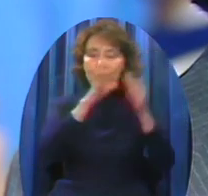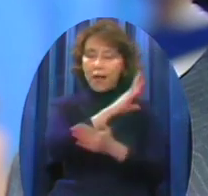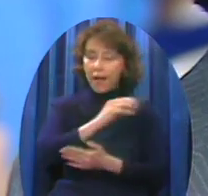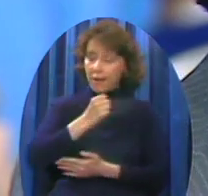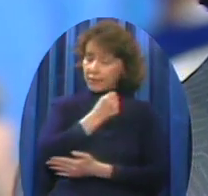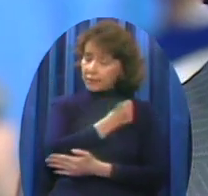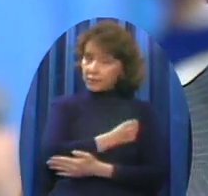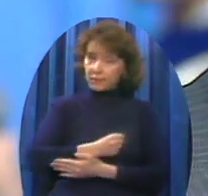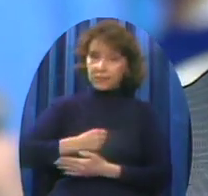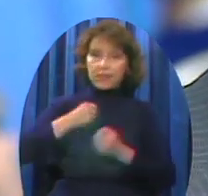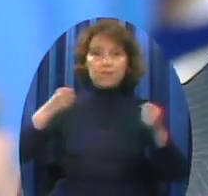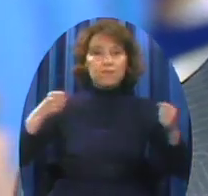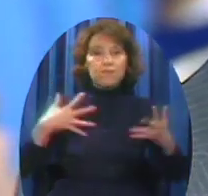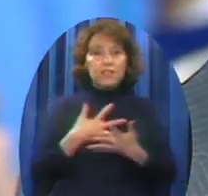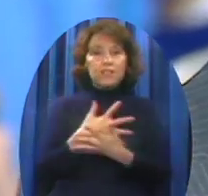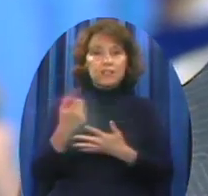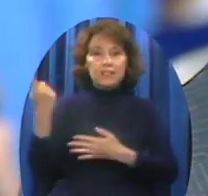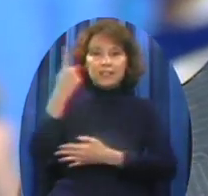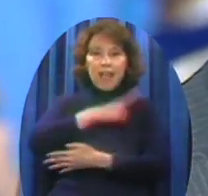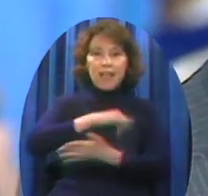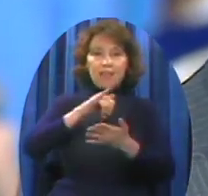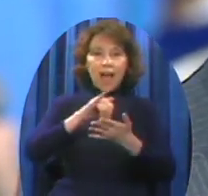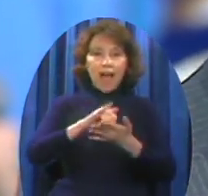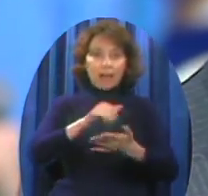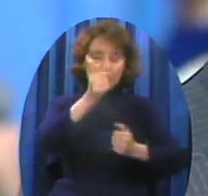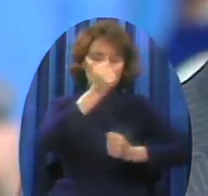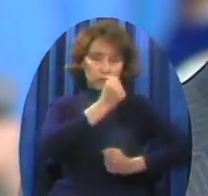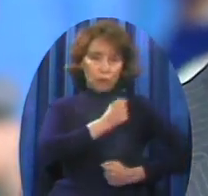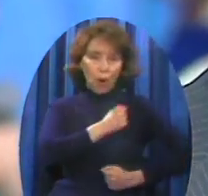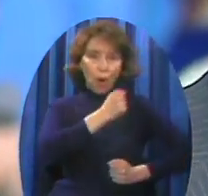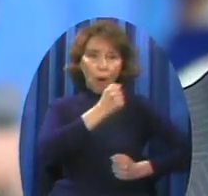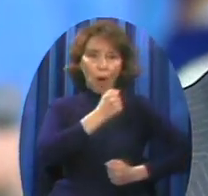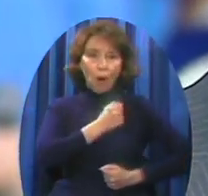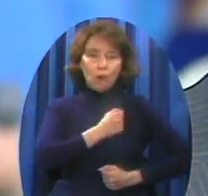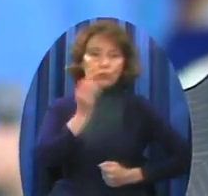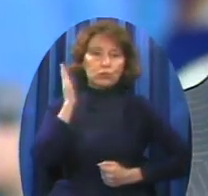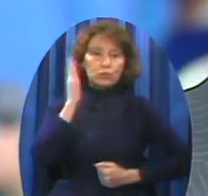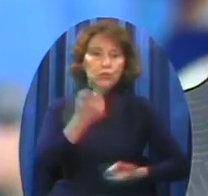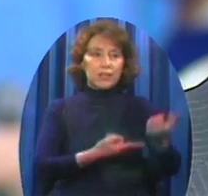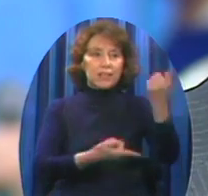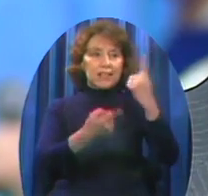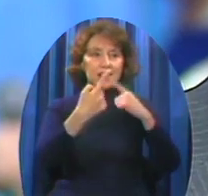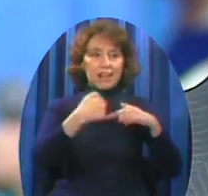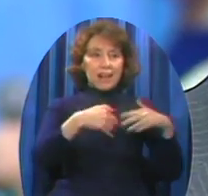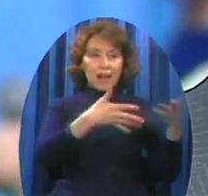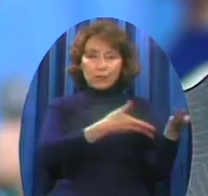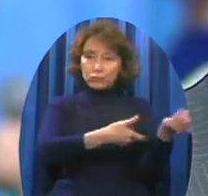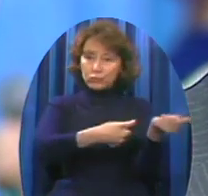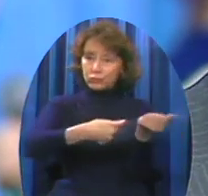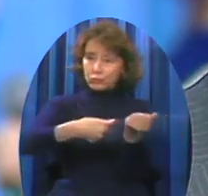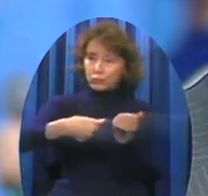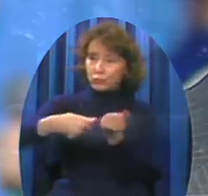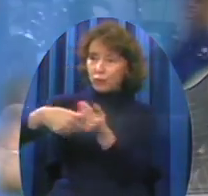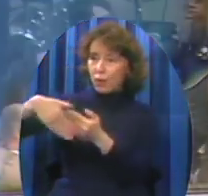day, would find the soldiers breaking through to drag us all away.